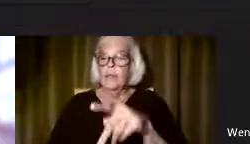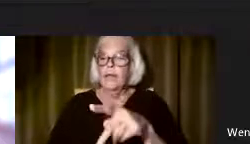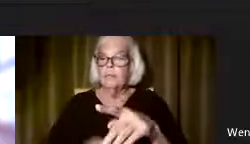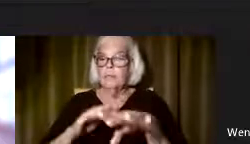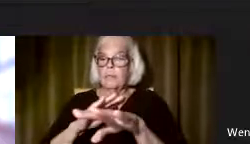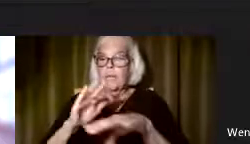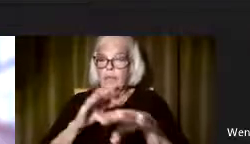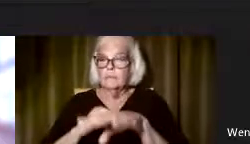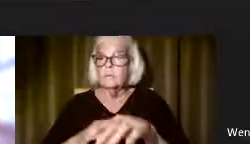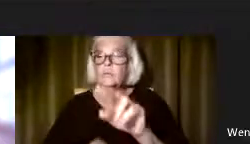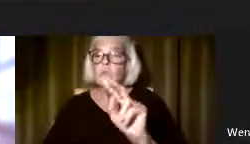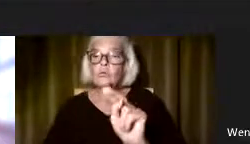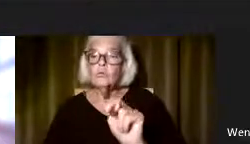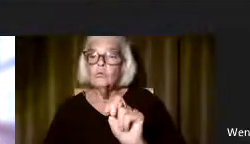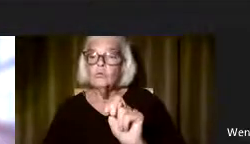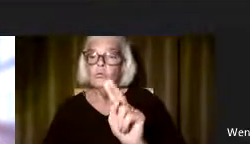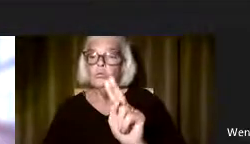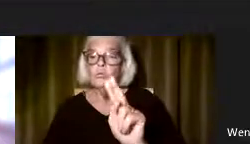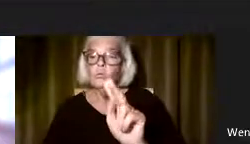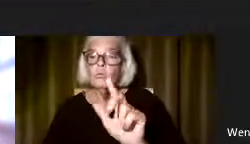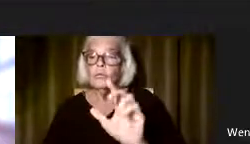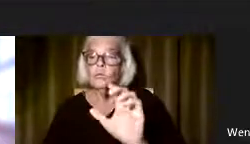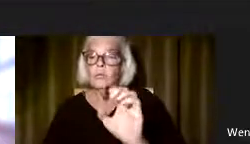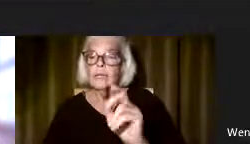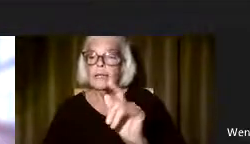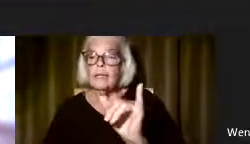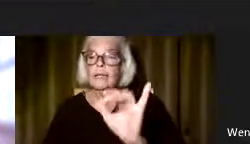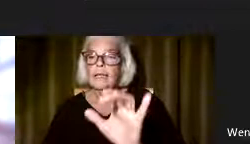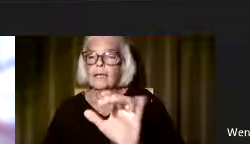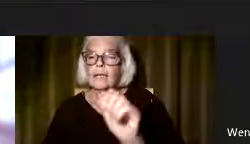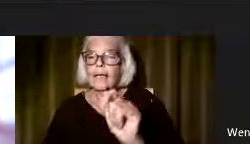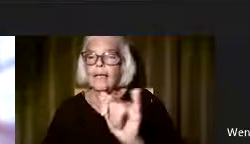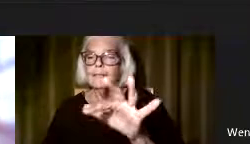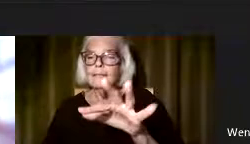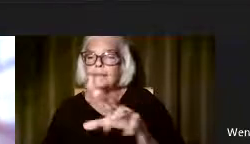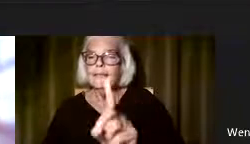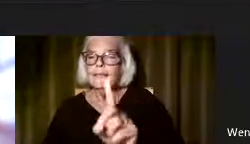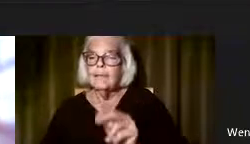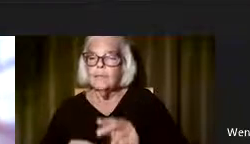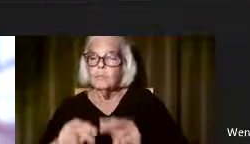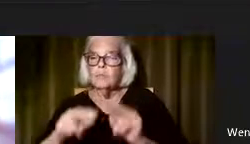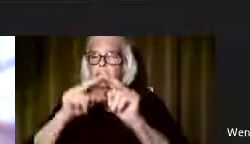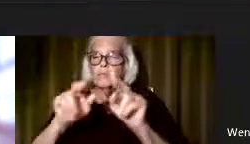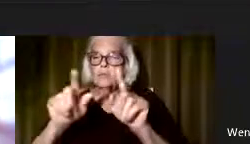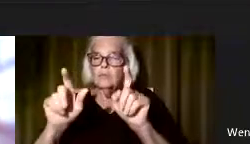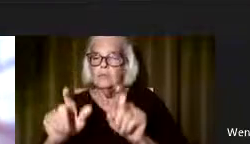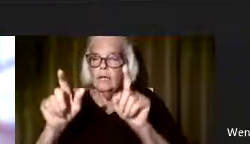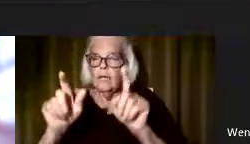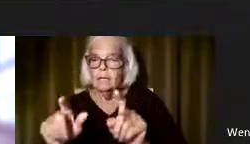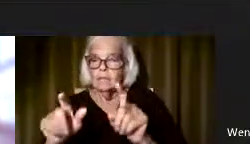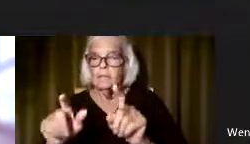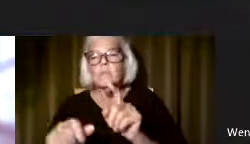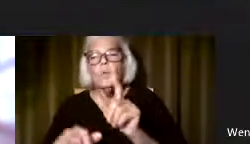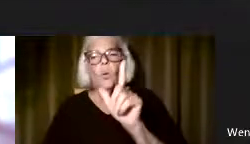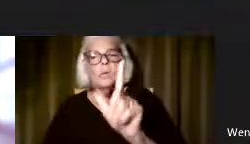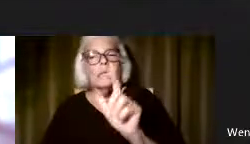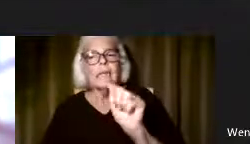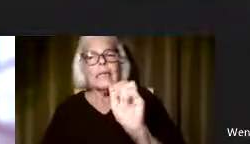acid amplification test, similar to a PCR. Those haven't received an extension, but we're expecting them to